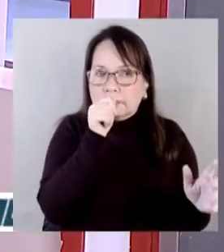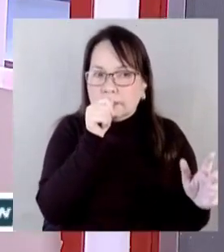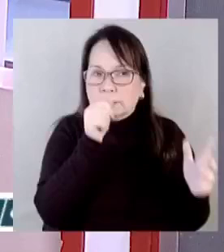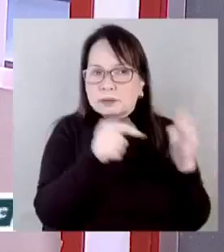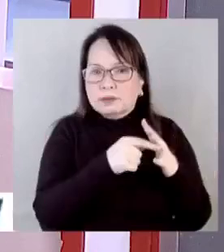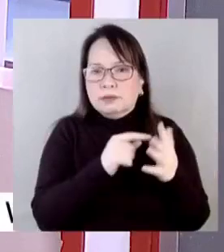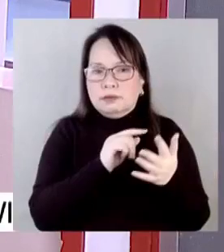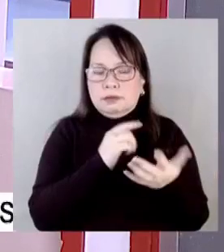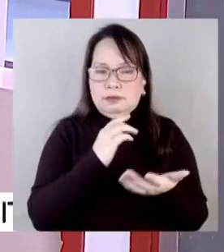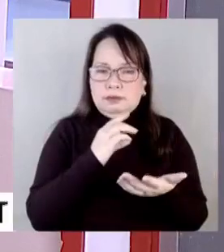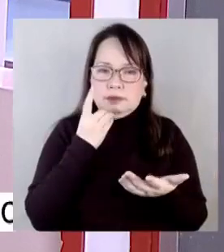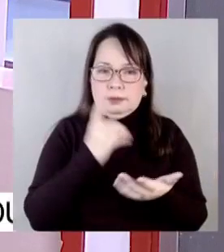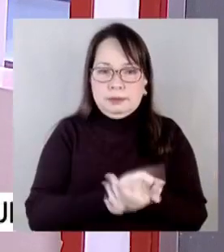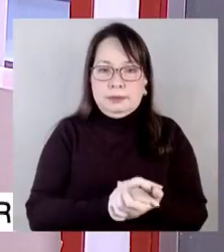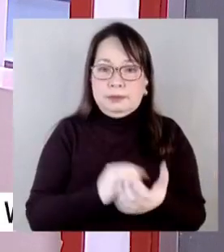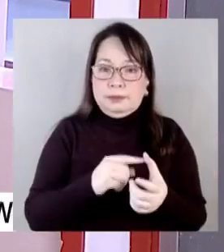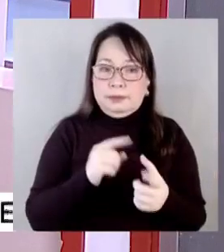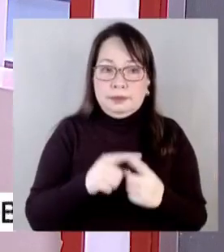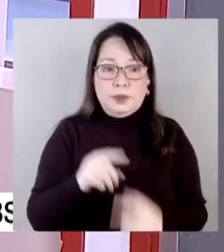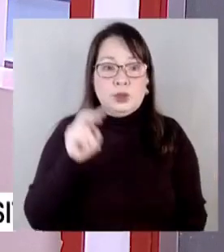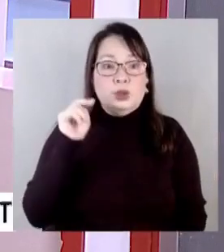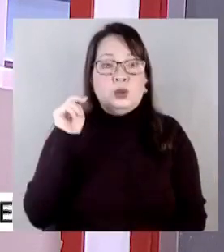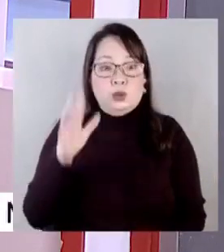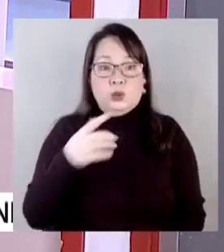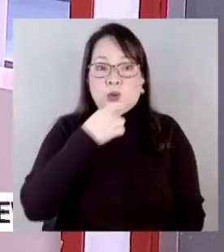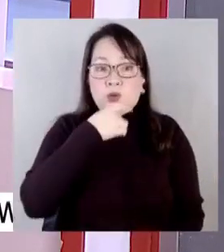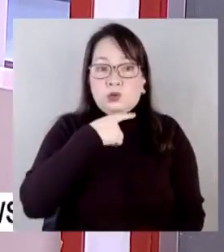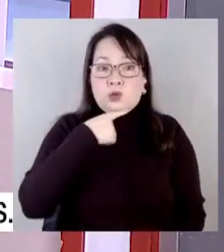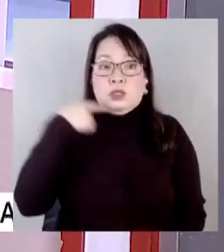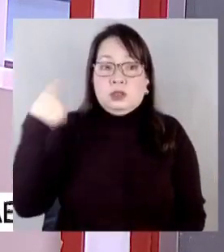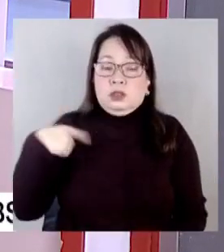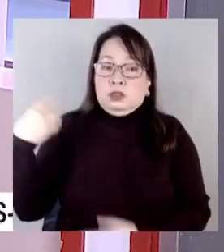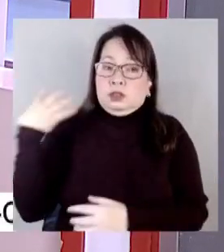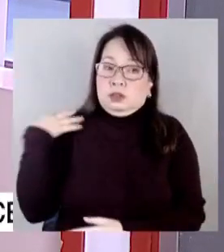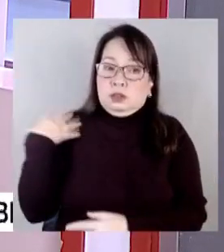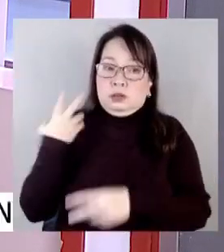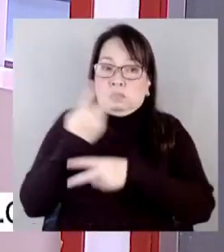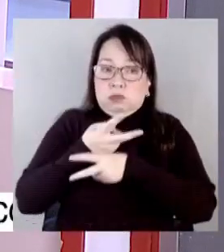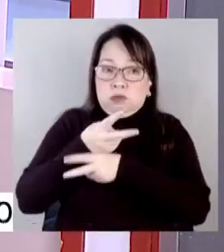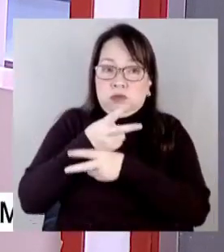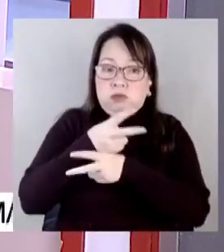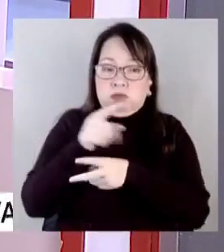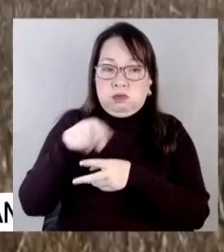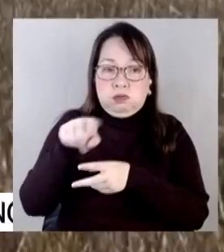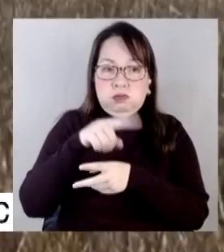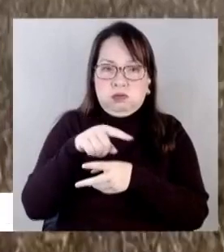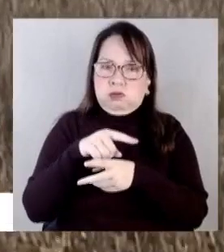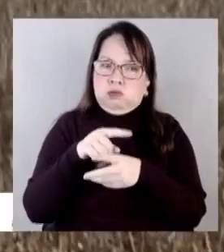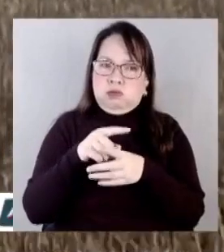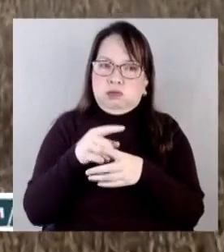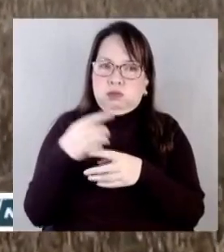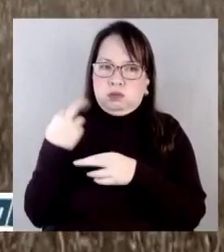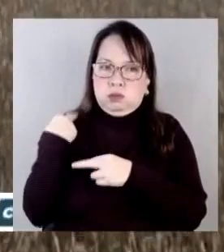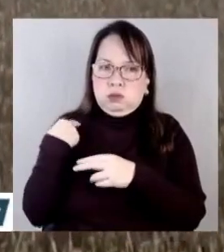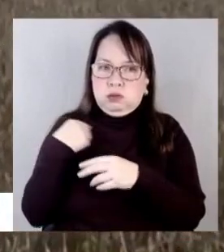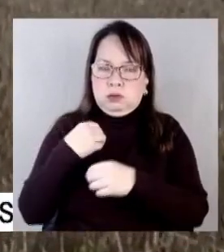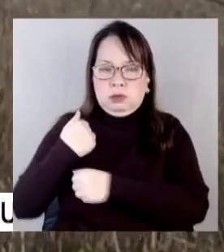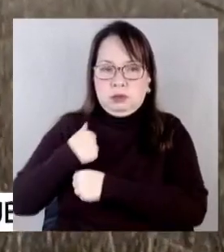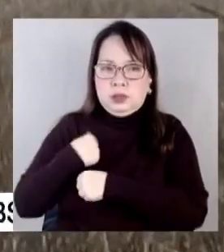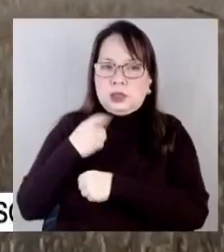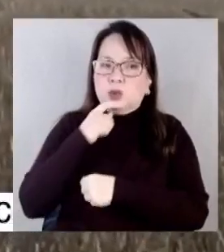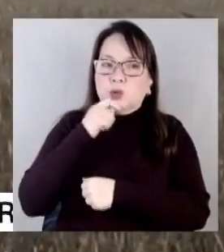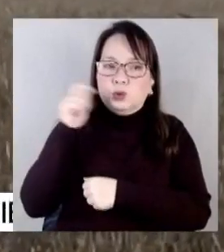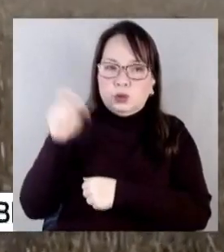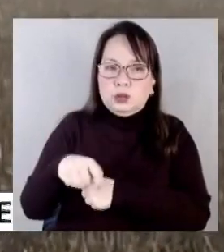A new Russian general will oversee the country's military campaign in Ukraine. That responsibility now falls on the chief of the general